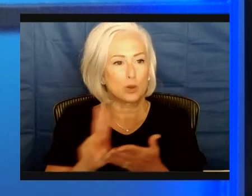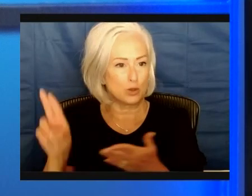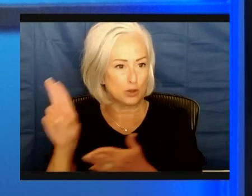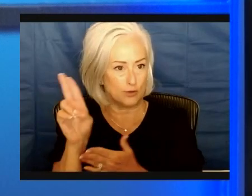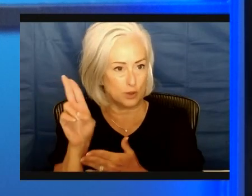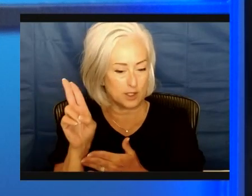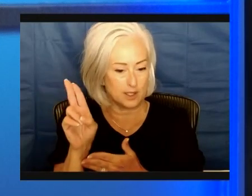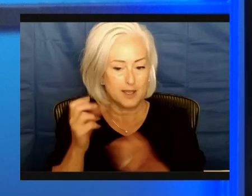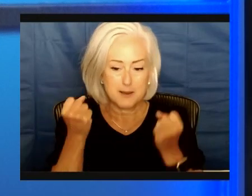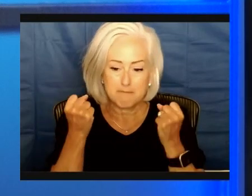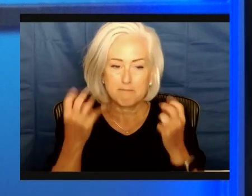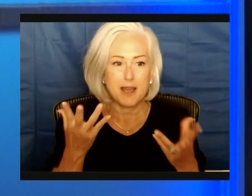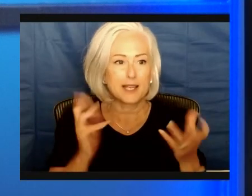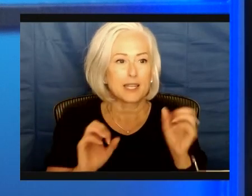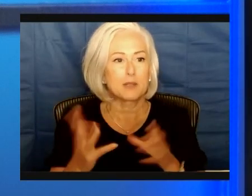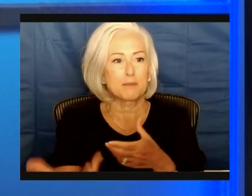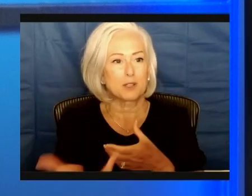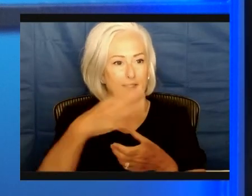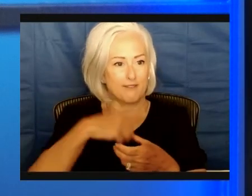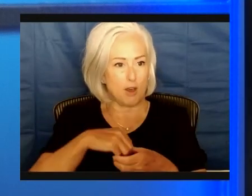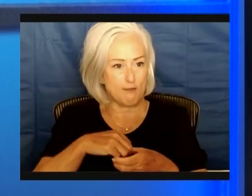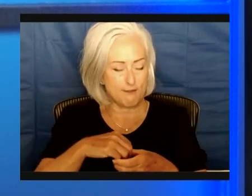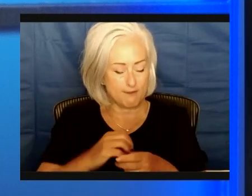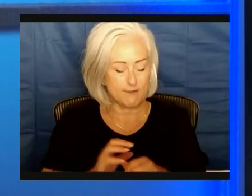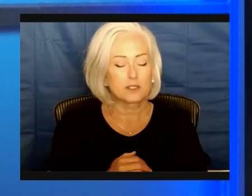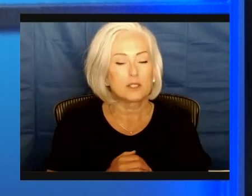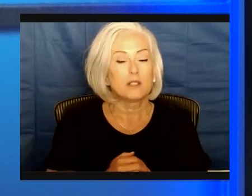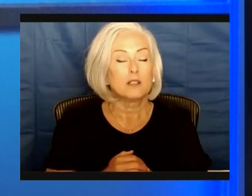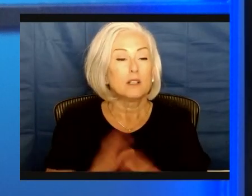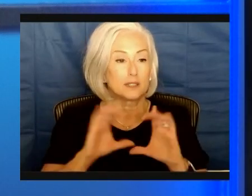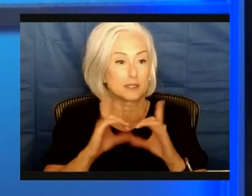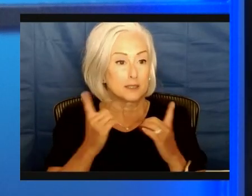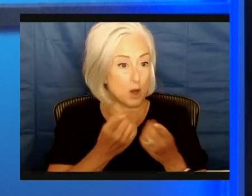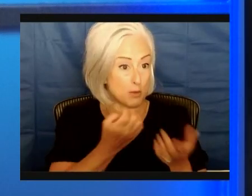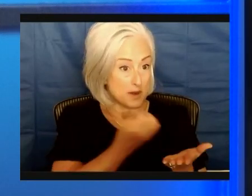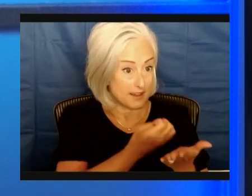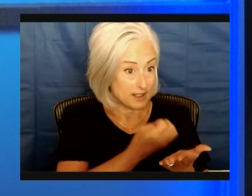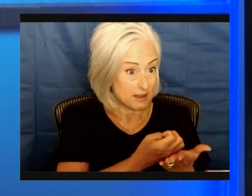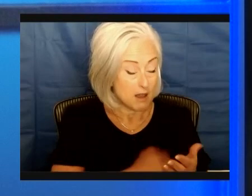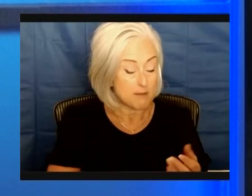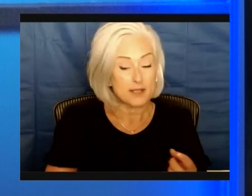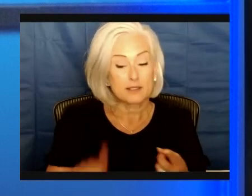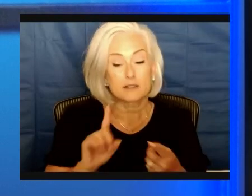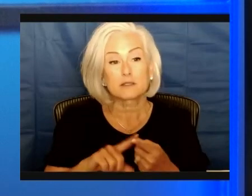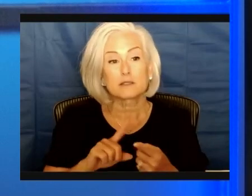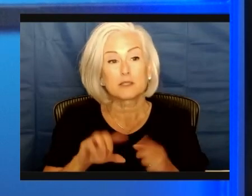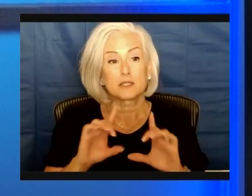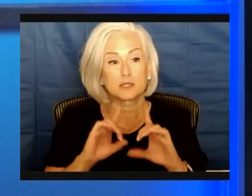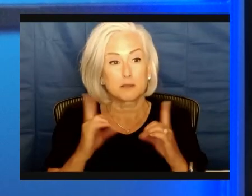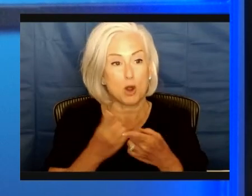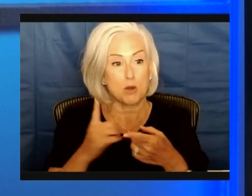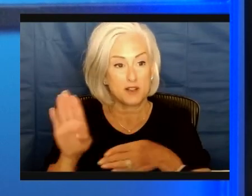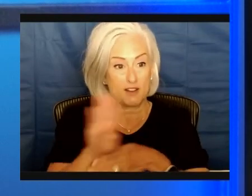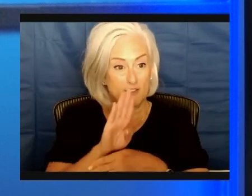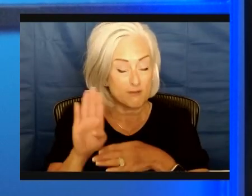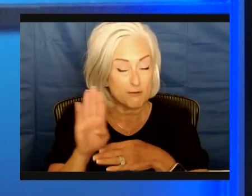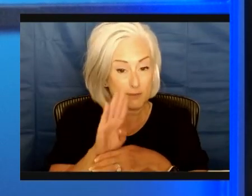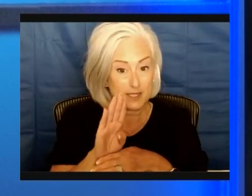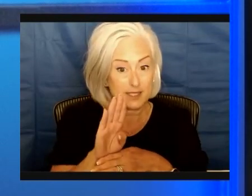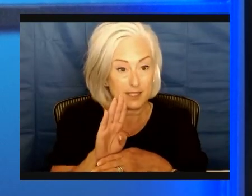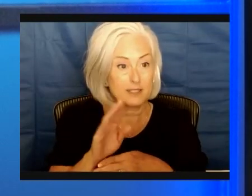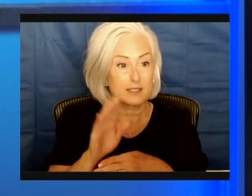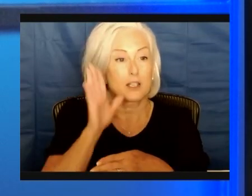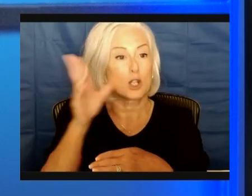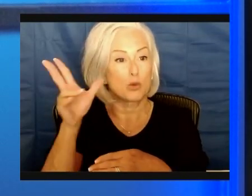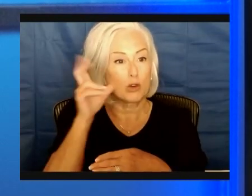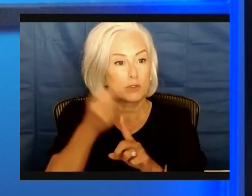We have people from the Department of Economics. We have people from the School of Business who you'll hear from. Of course, lots